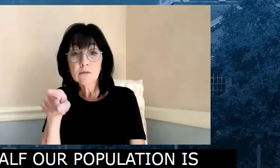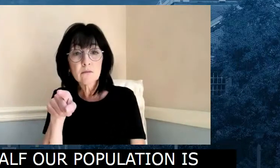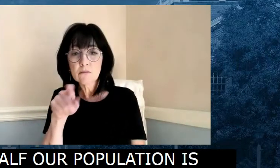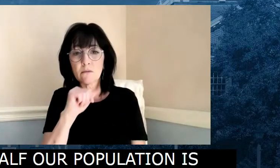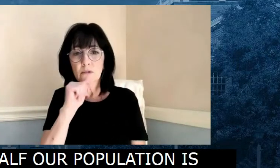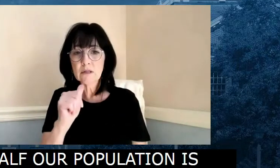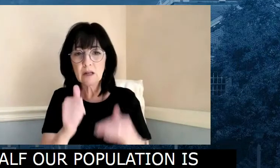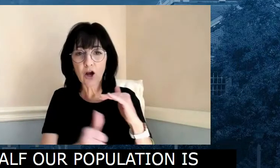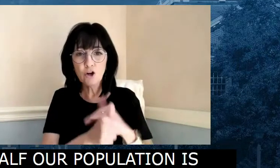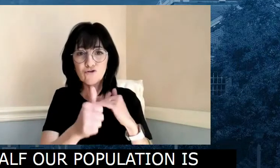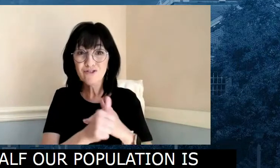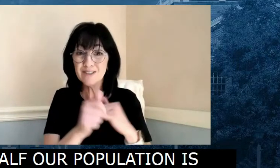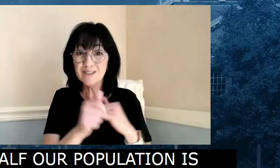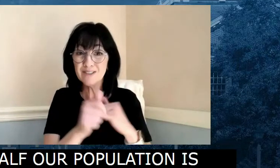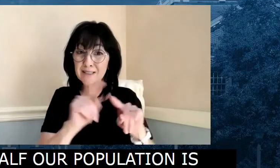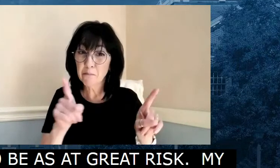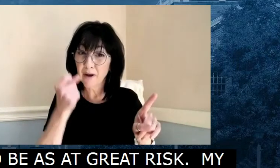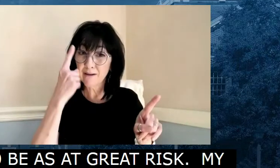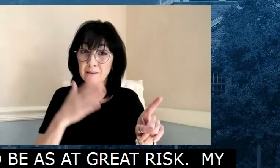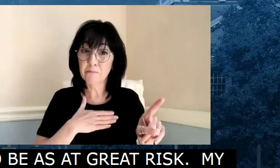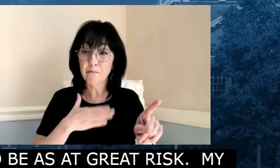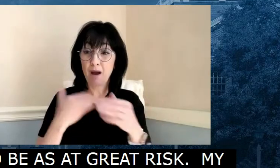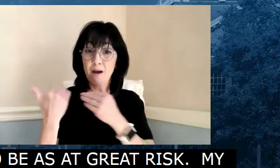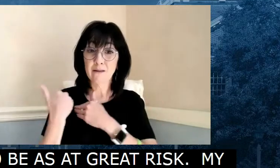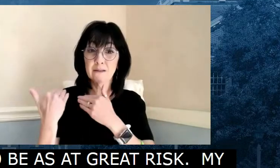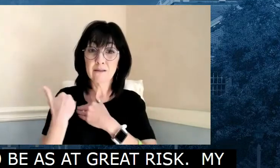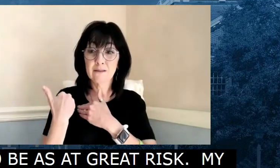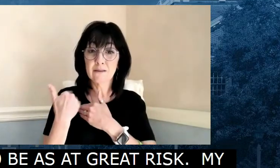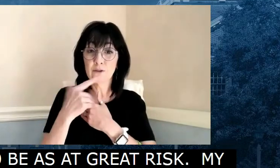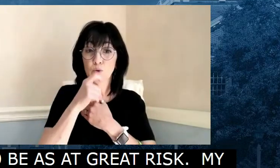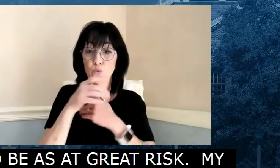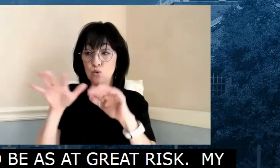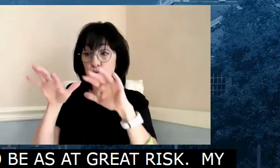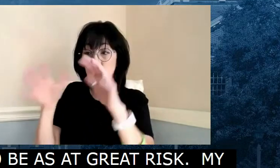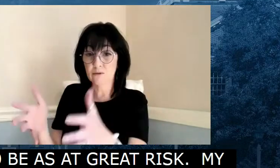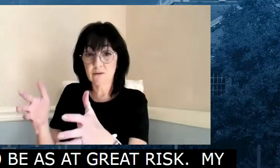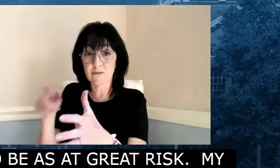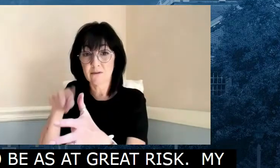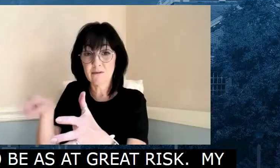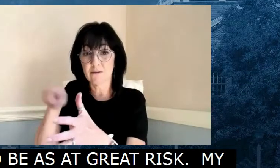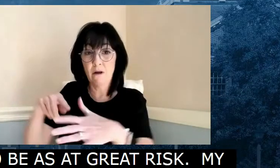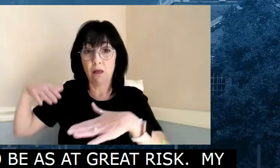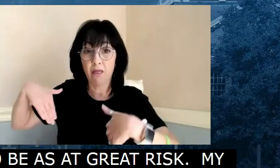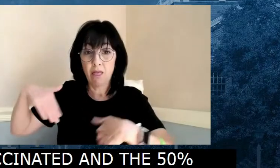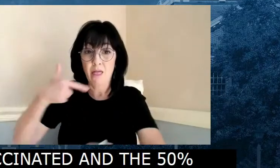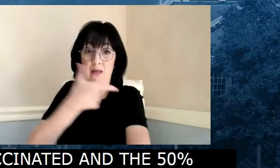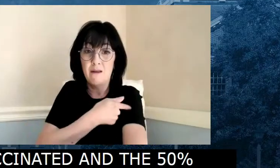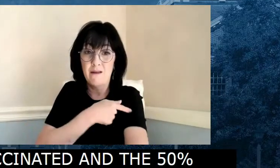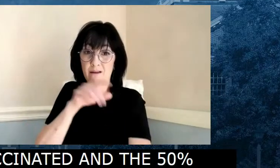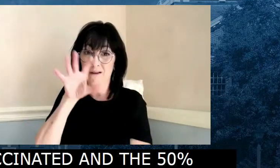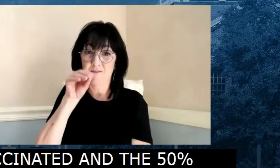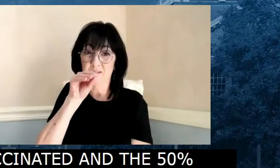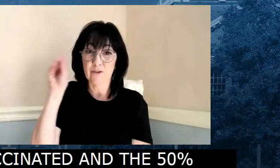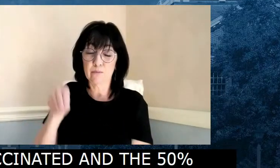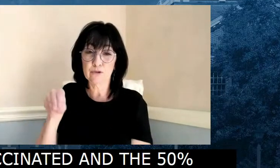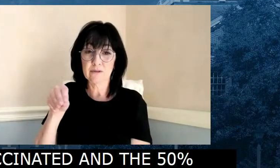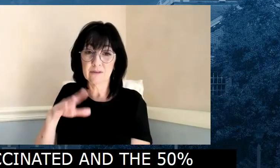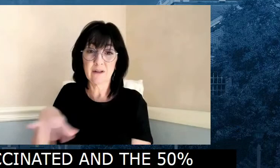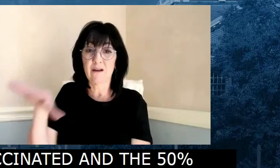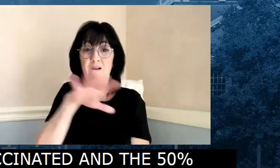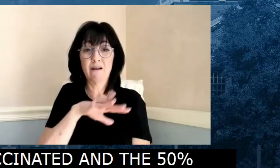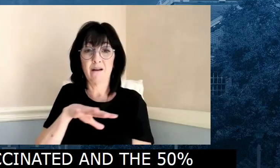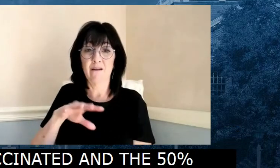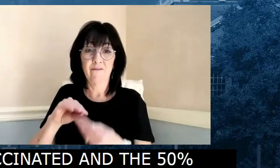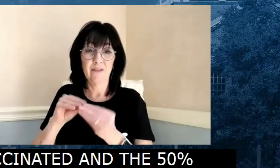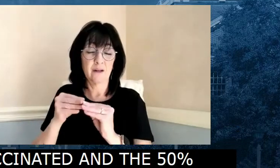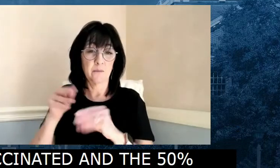right? The 50% are vaccinated and the 50% who aren't vaccinated. And so that's why there's a